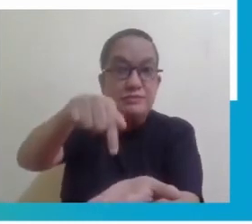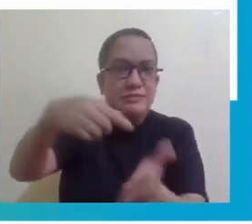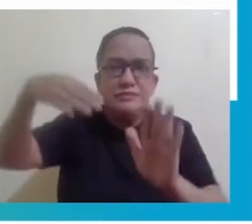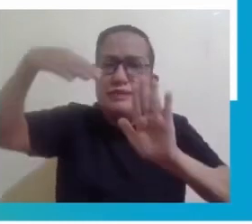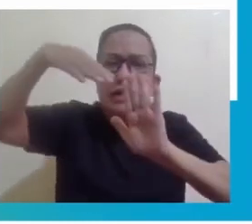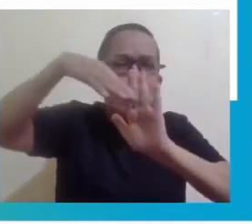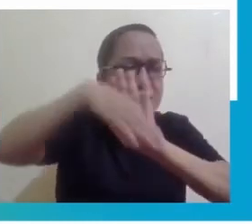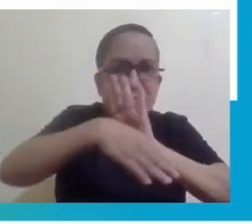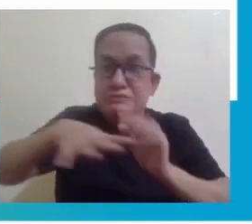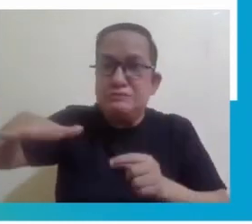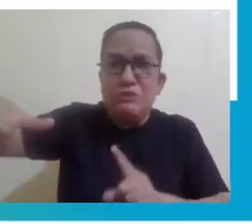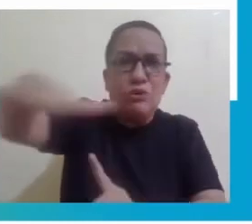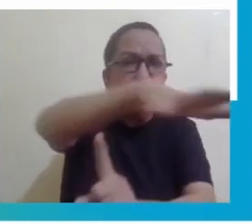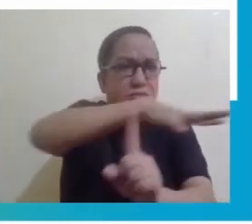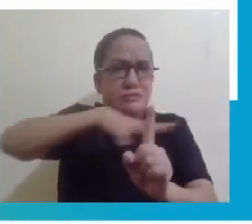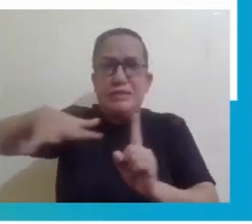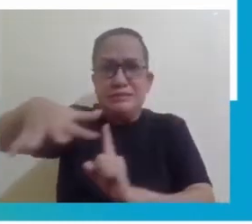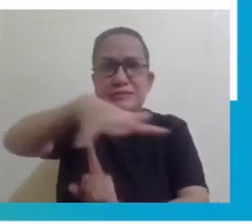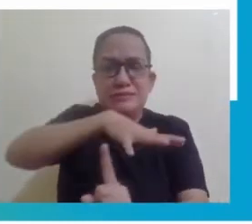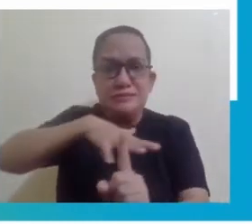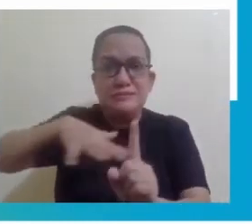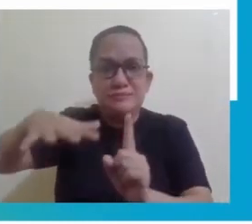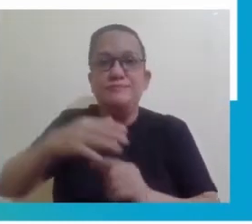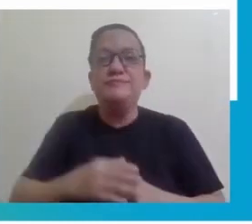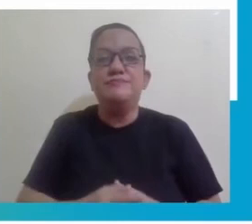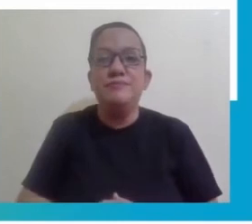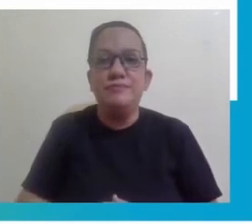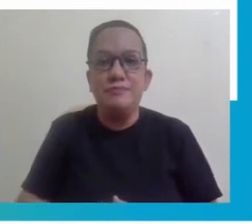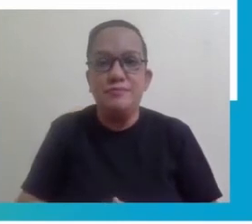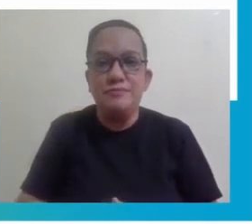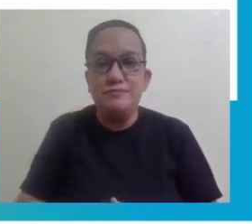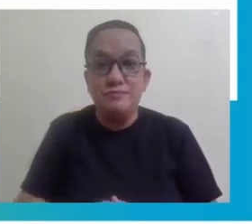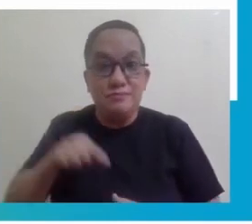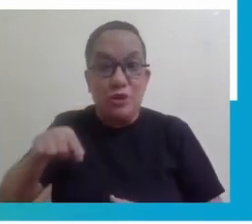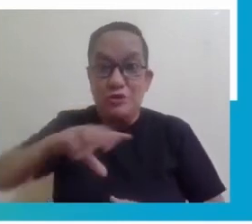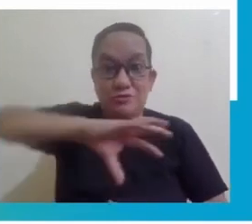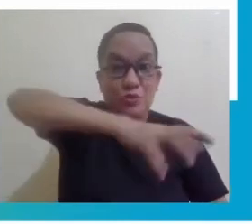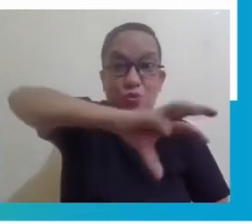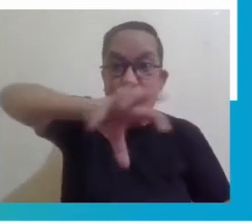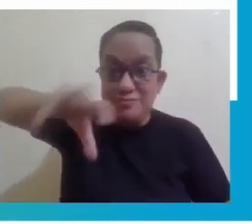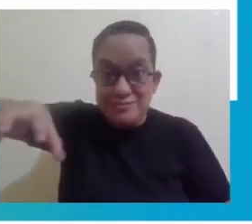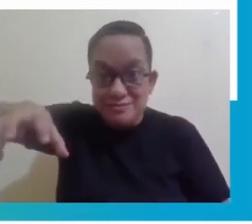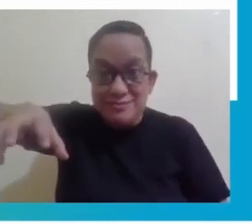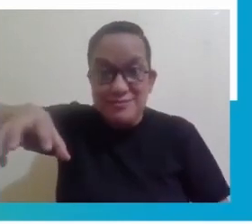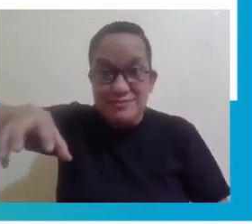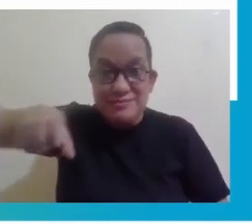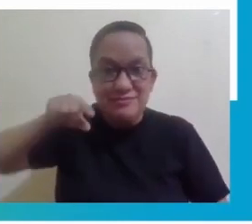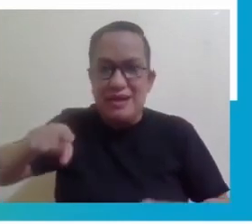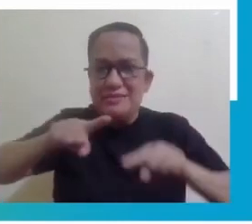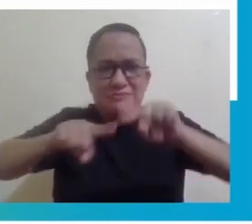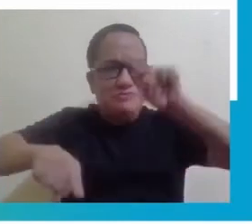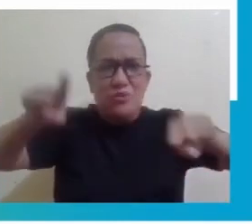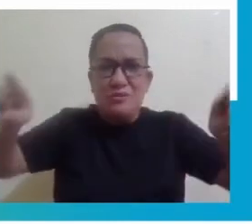OP3 acknowledges that the region's high biodiversity supports the region's economies and delivers a range of goods and